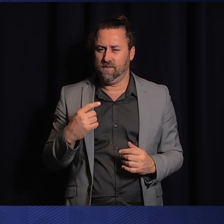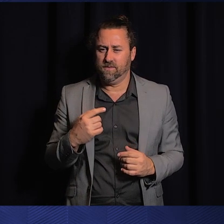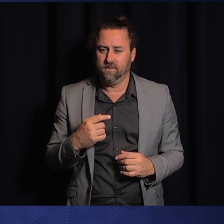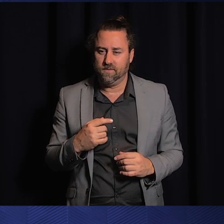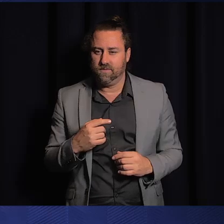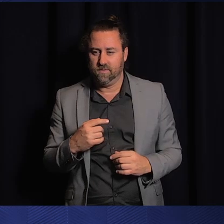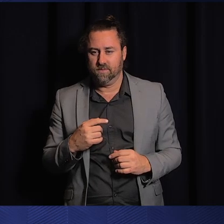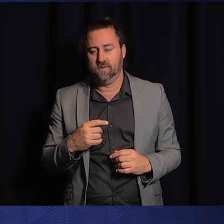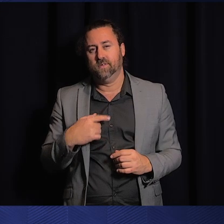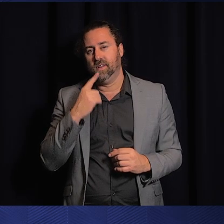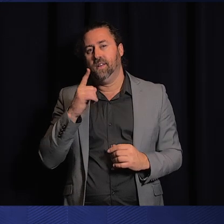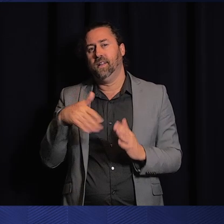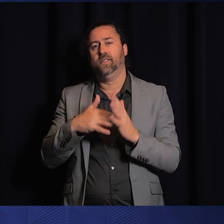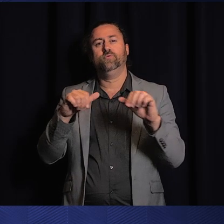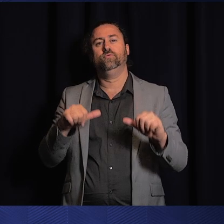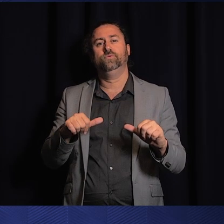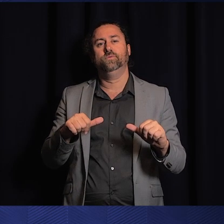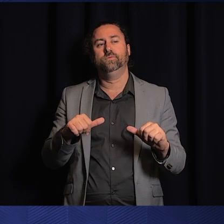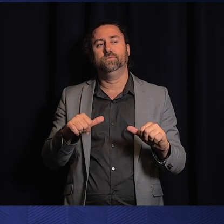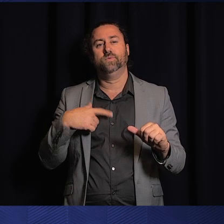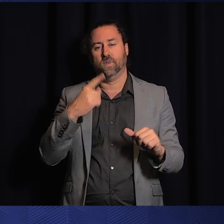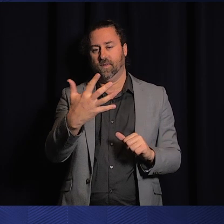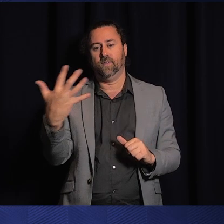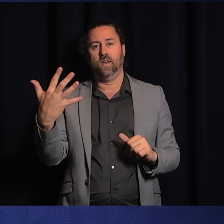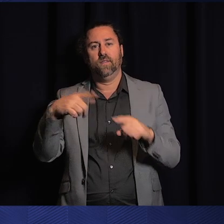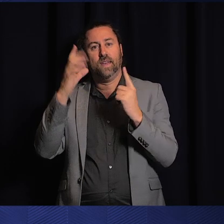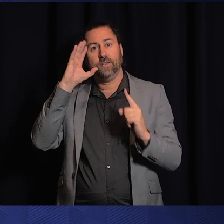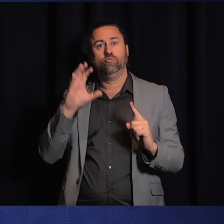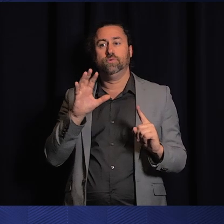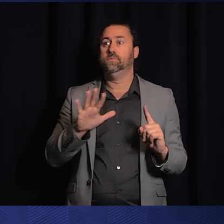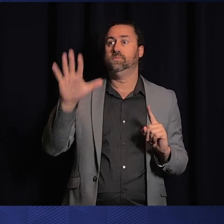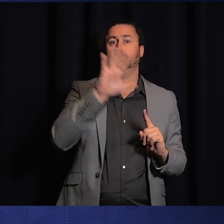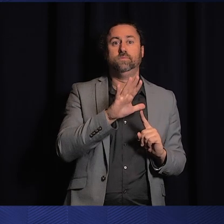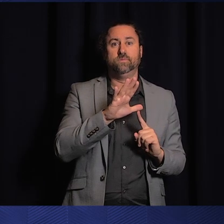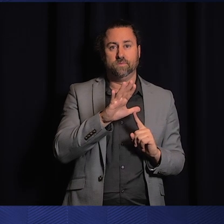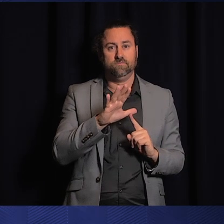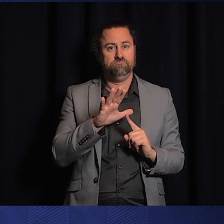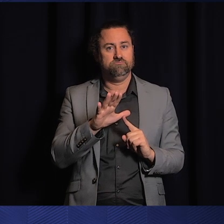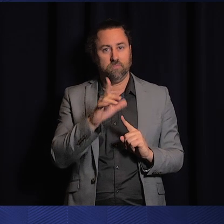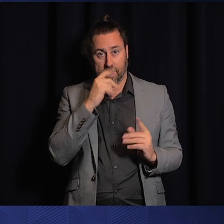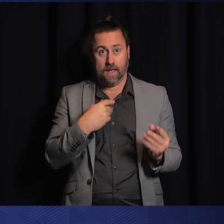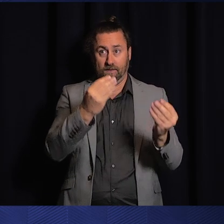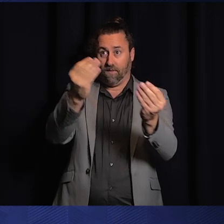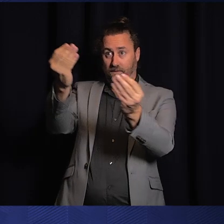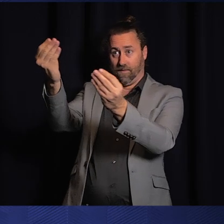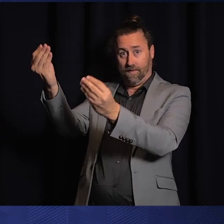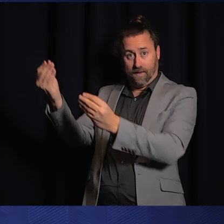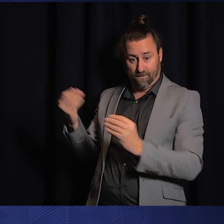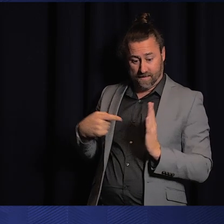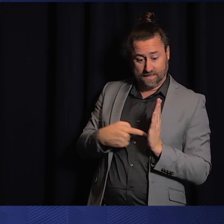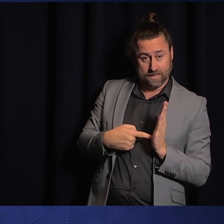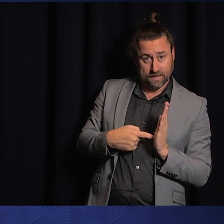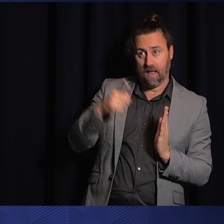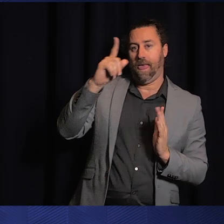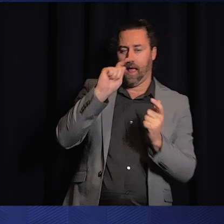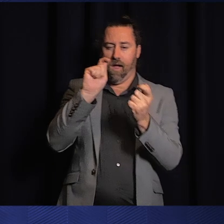was the last chair, for the 55 vulnerable countries to provide this template so that they develop their own national